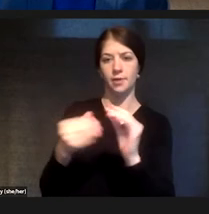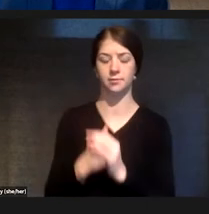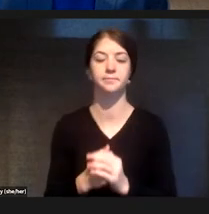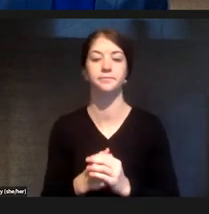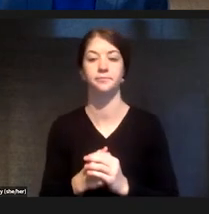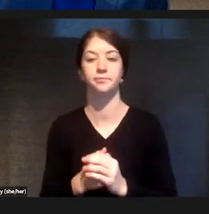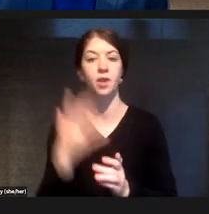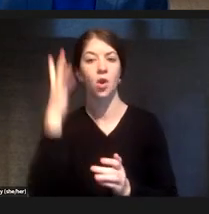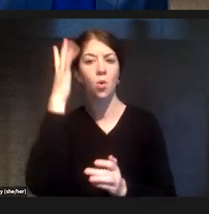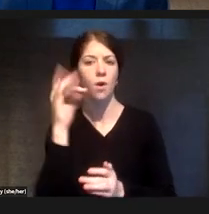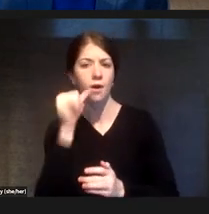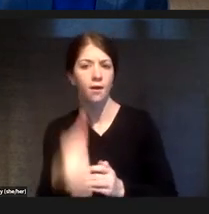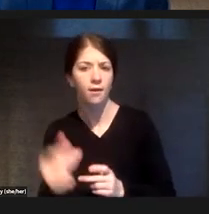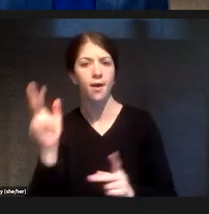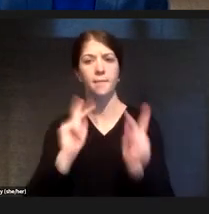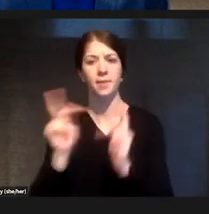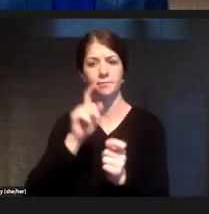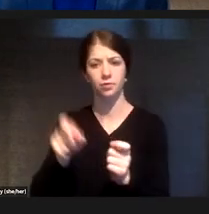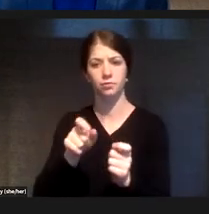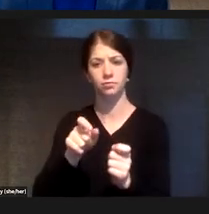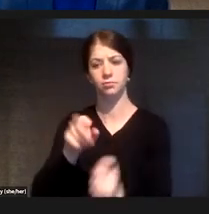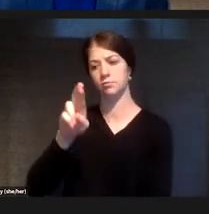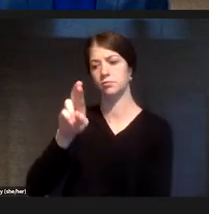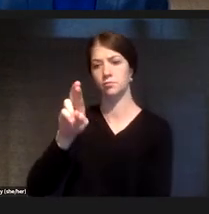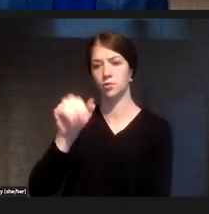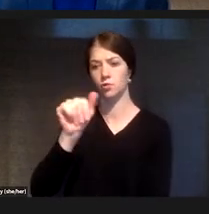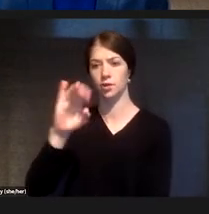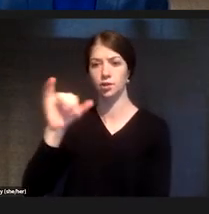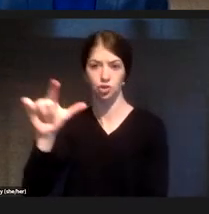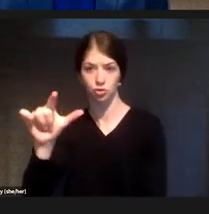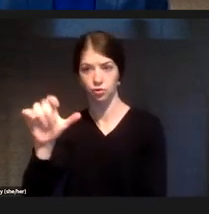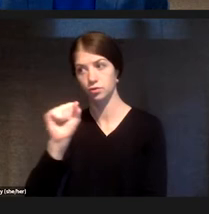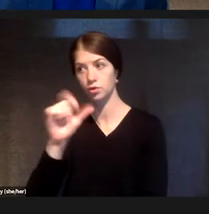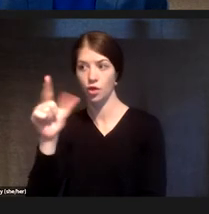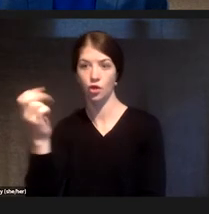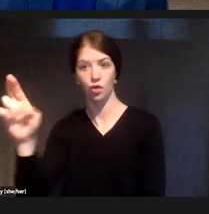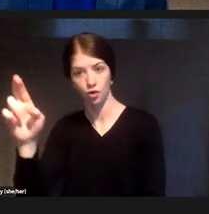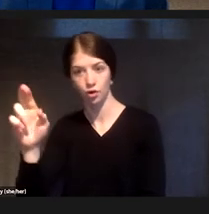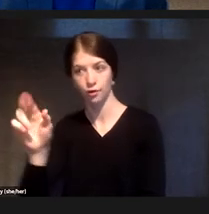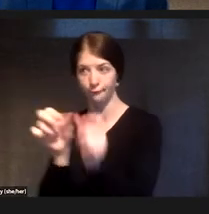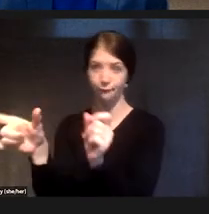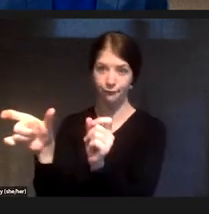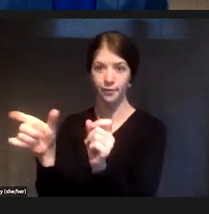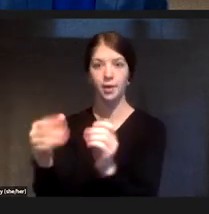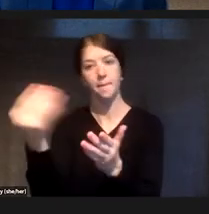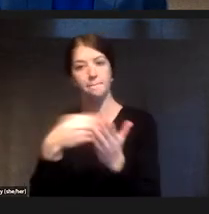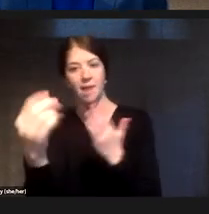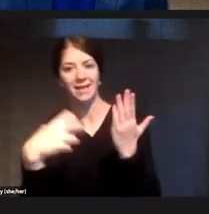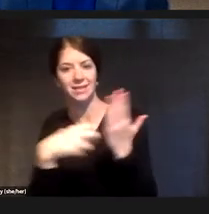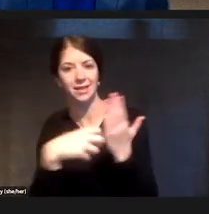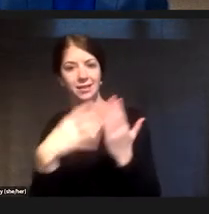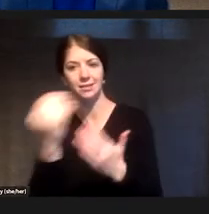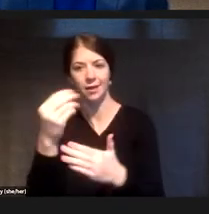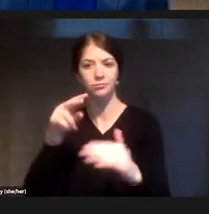don't those insert racial slur here? Buy tickets like everyone else and watch the game from the